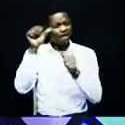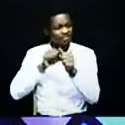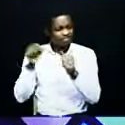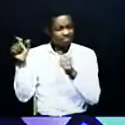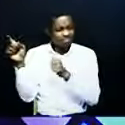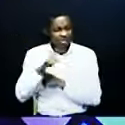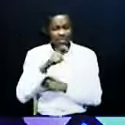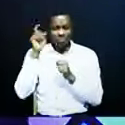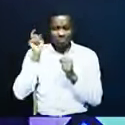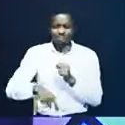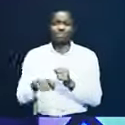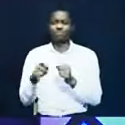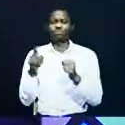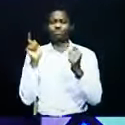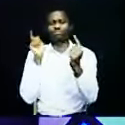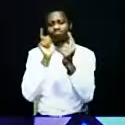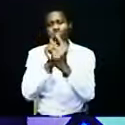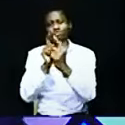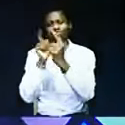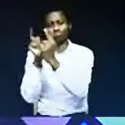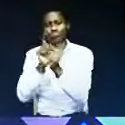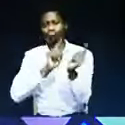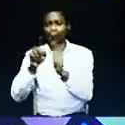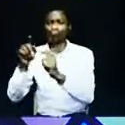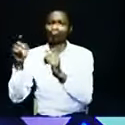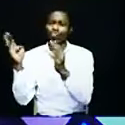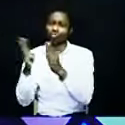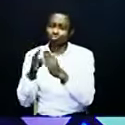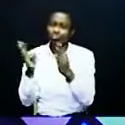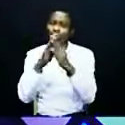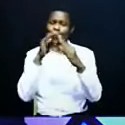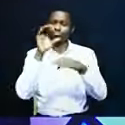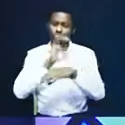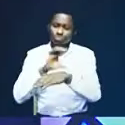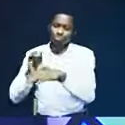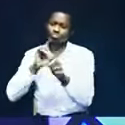Daily. And strengthen up one another.